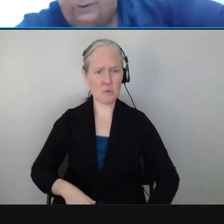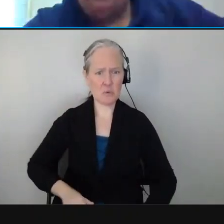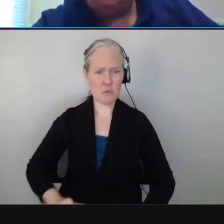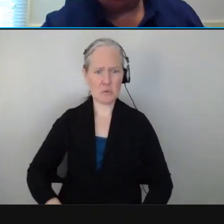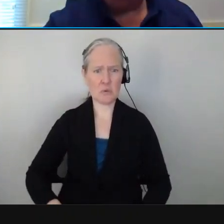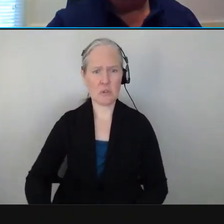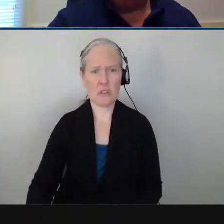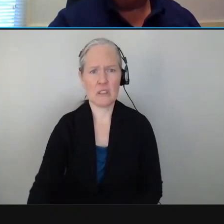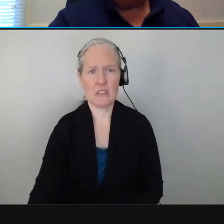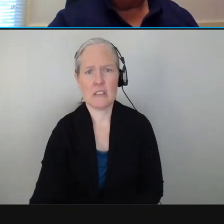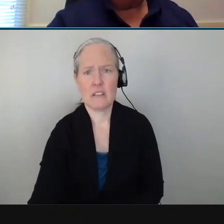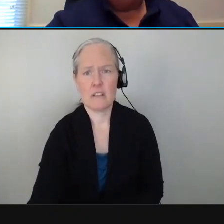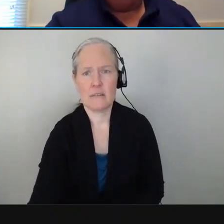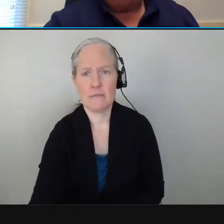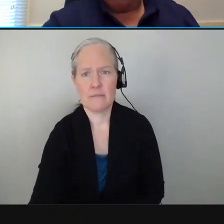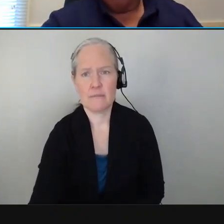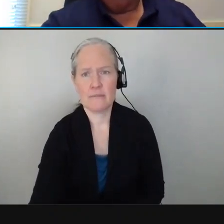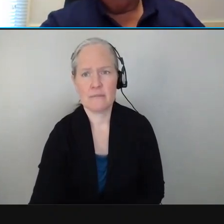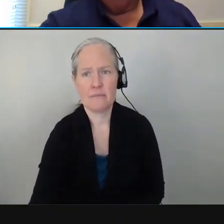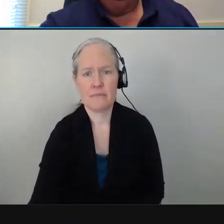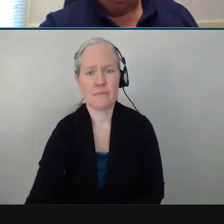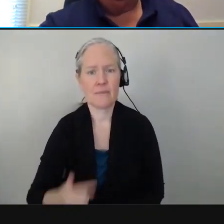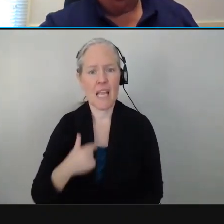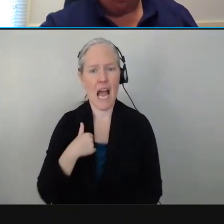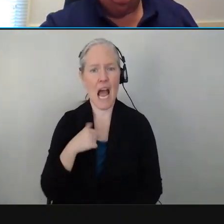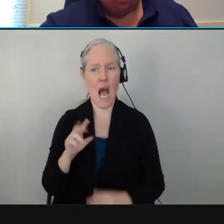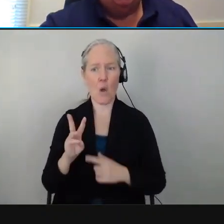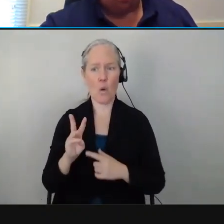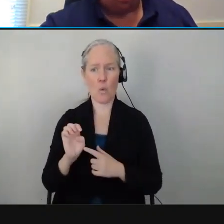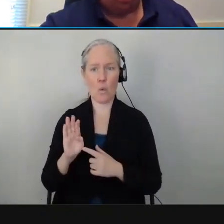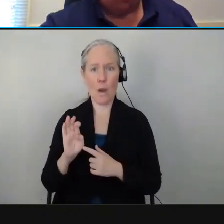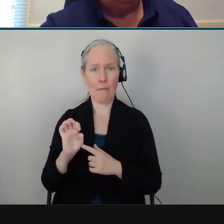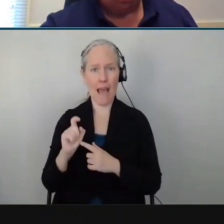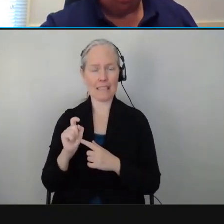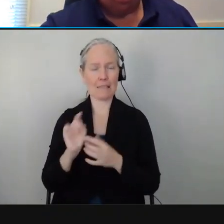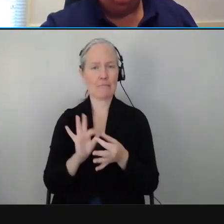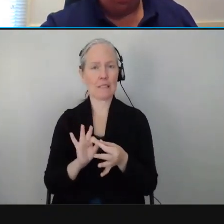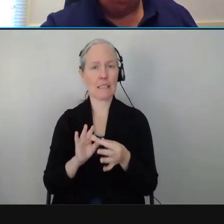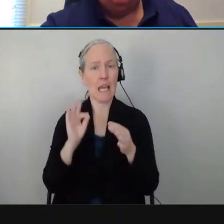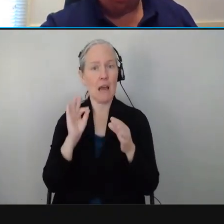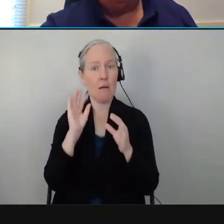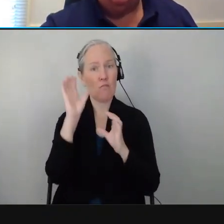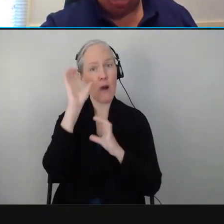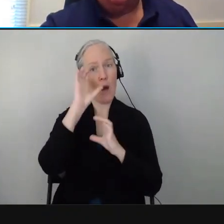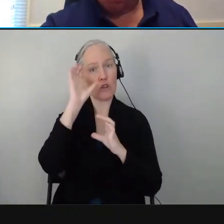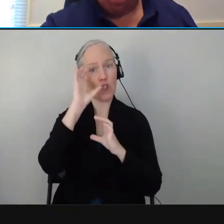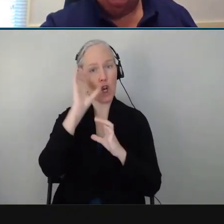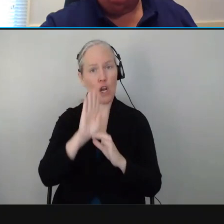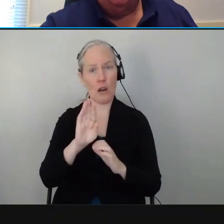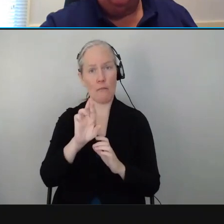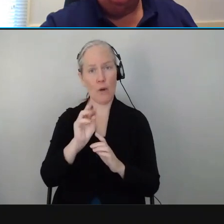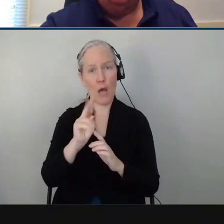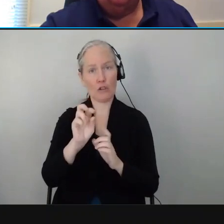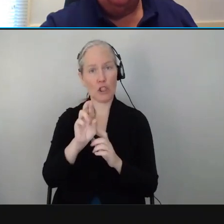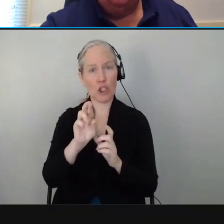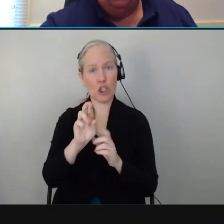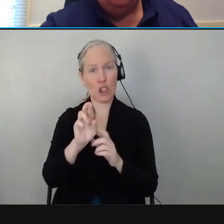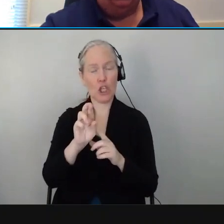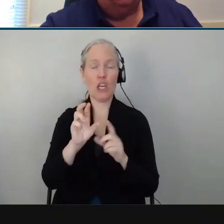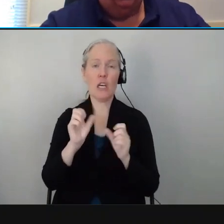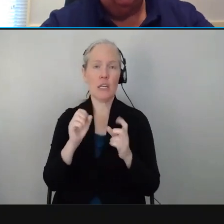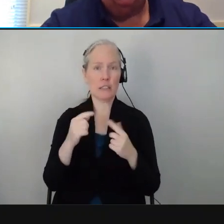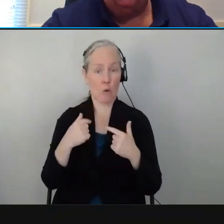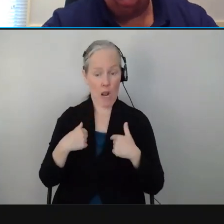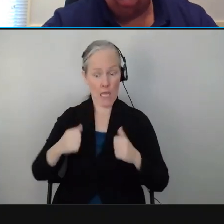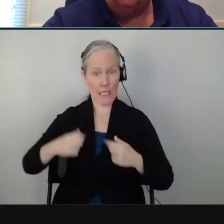to WebEx by the browser, and possibly, I'm seeing them for sure in the web application or in the